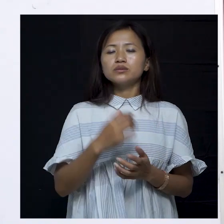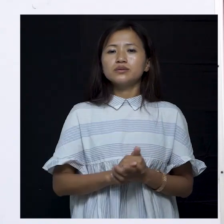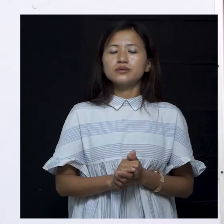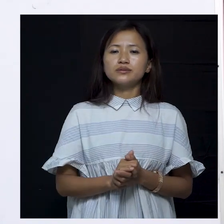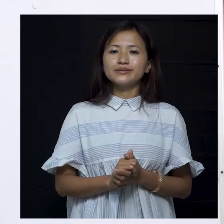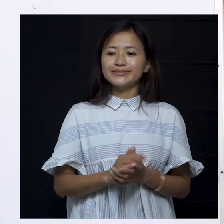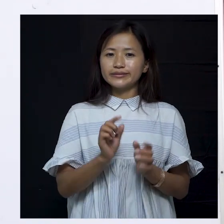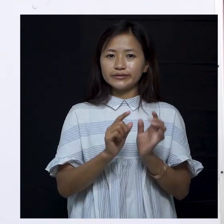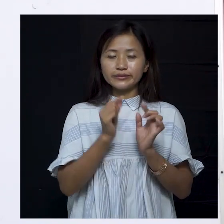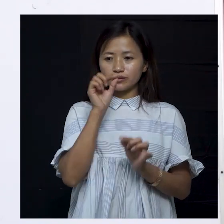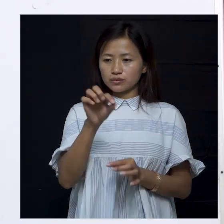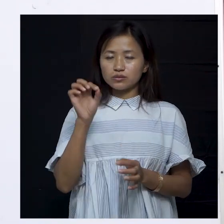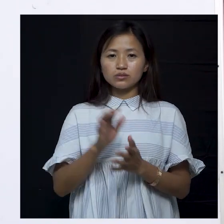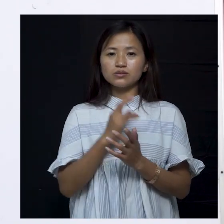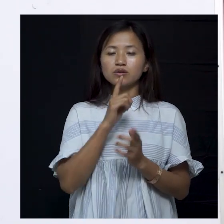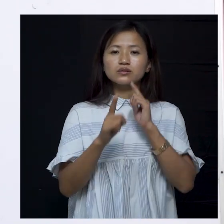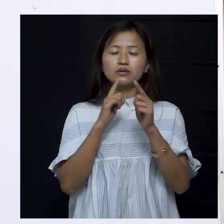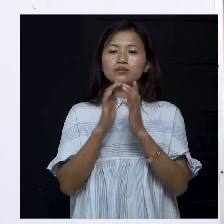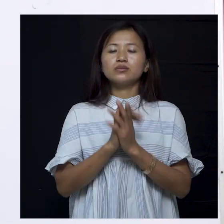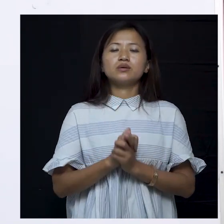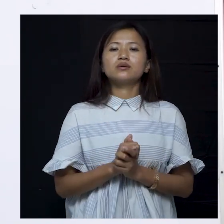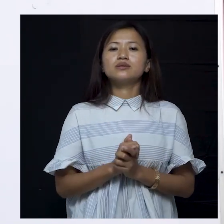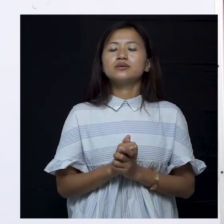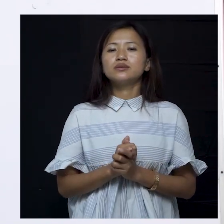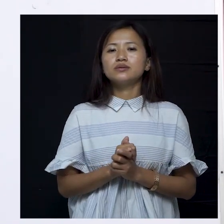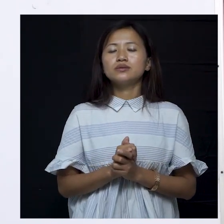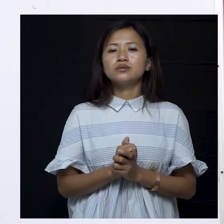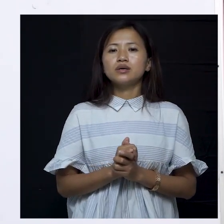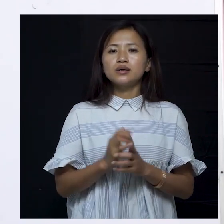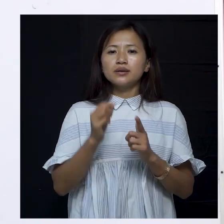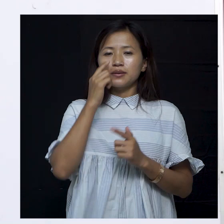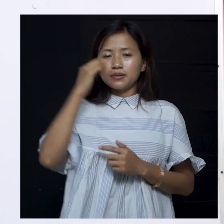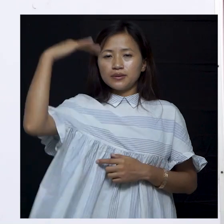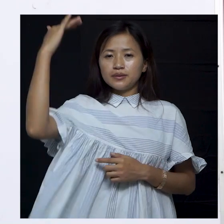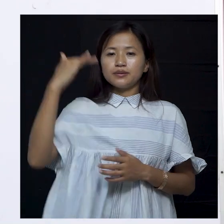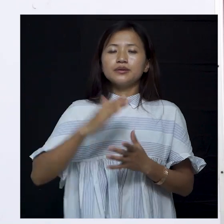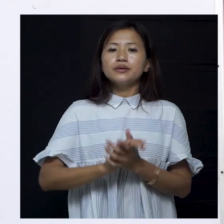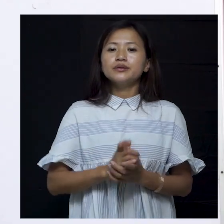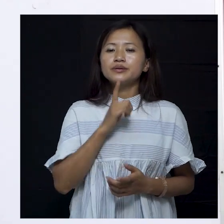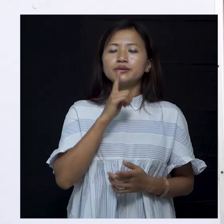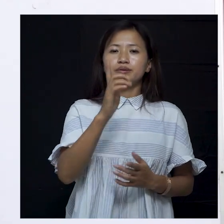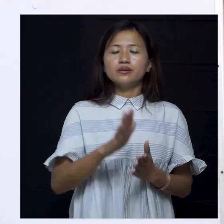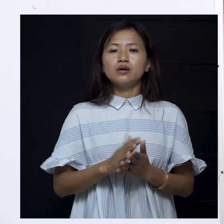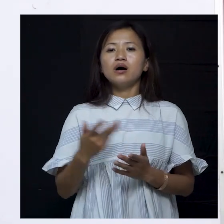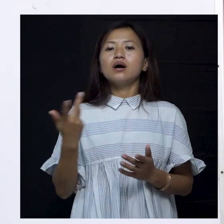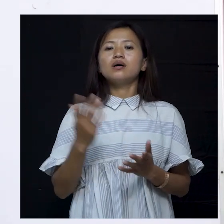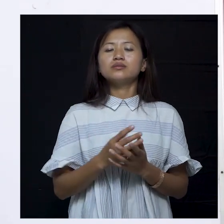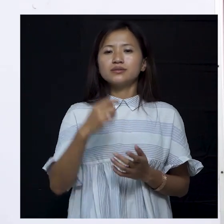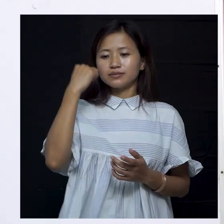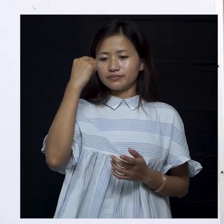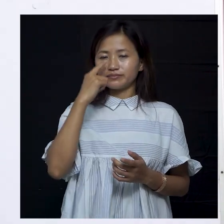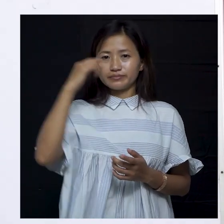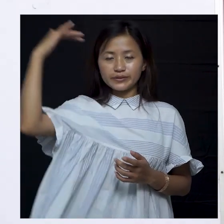dress defines the lady, right? It tells you, it is talking about the lady, giving you the information of how the lady